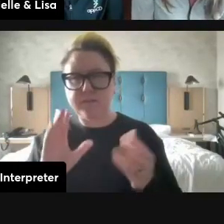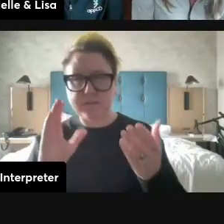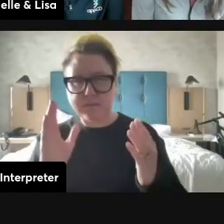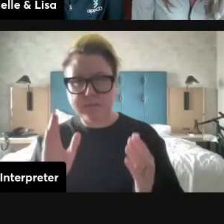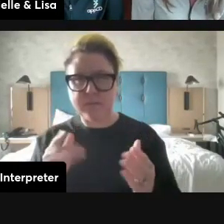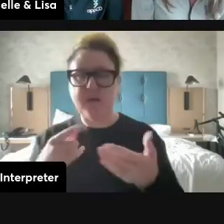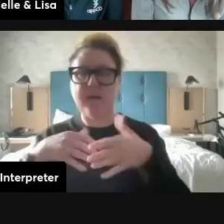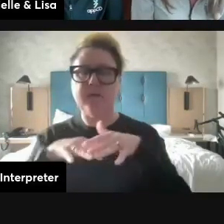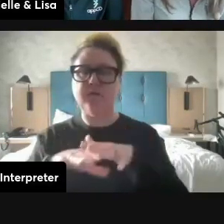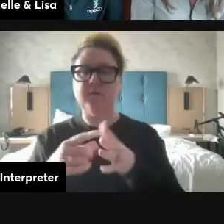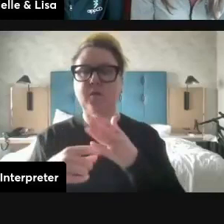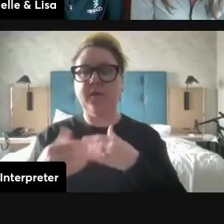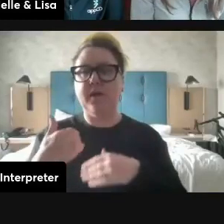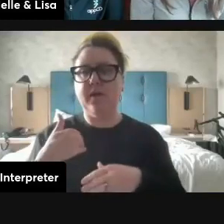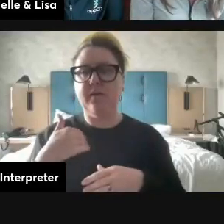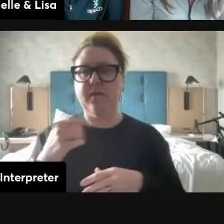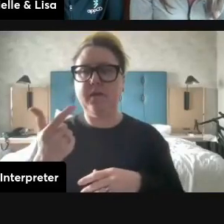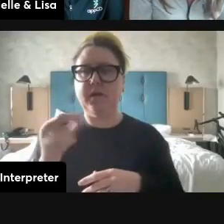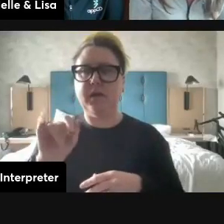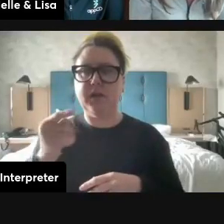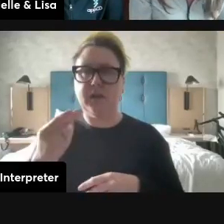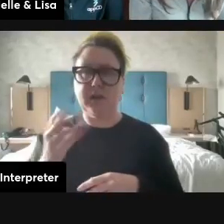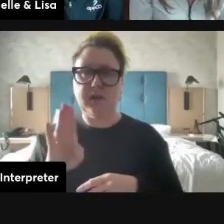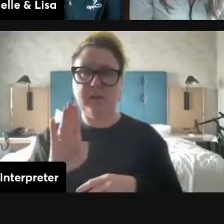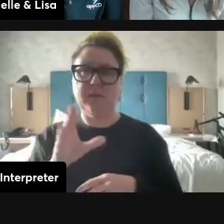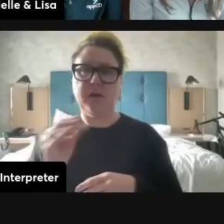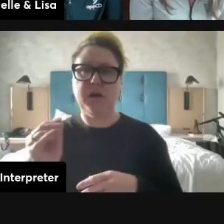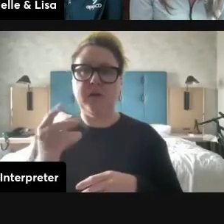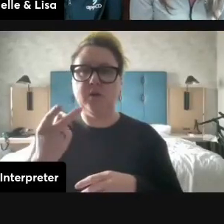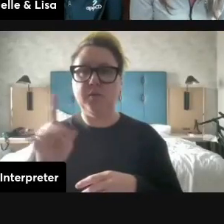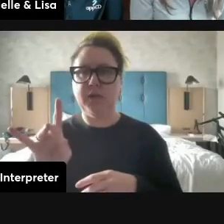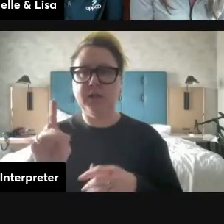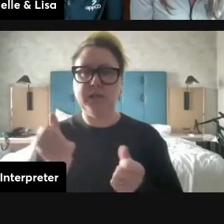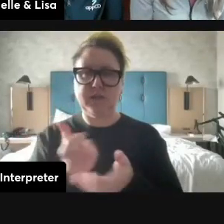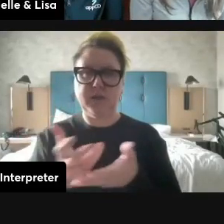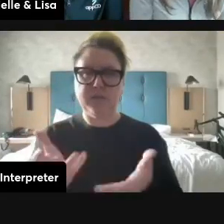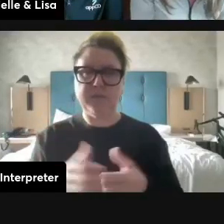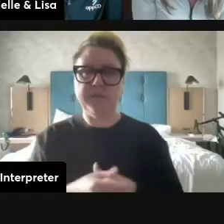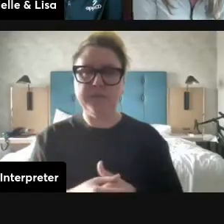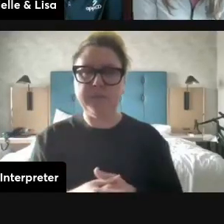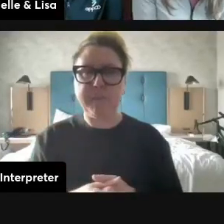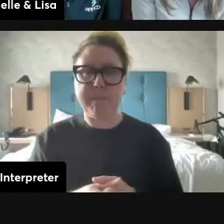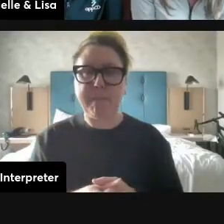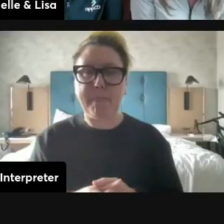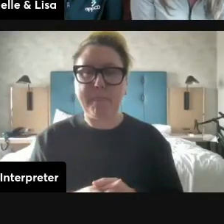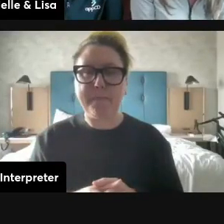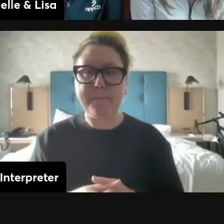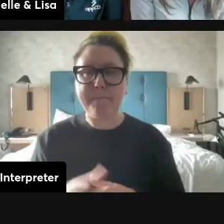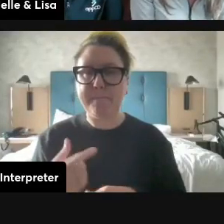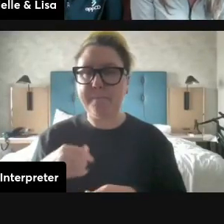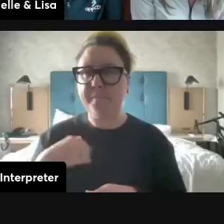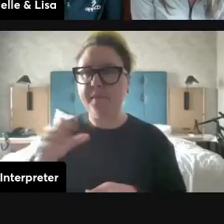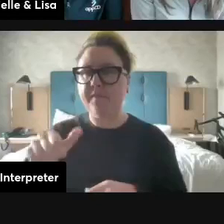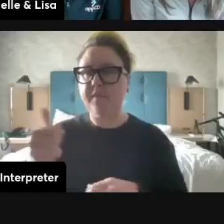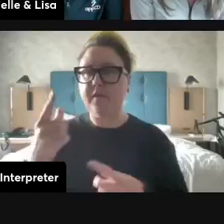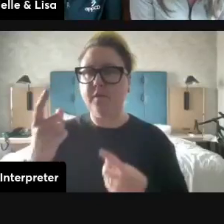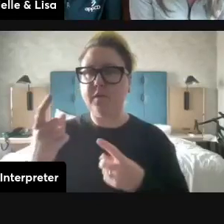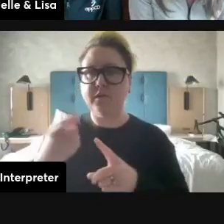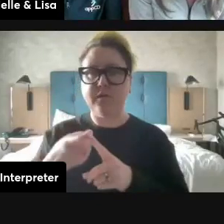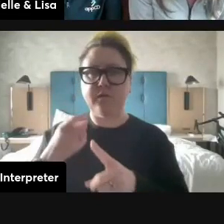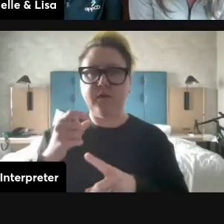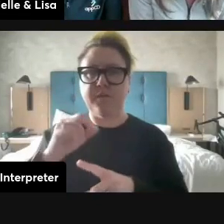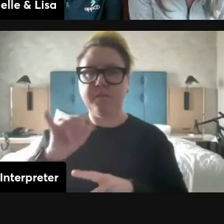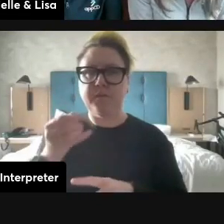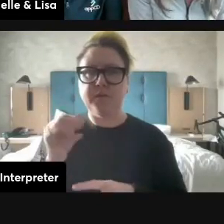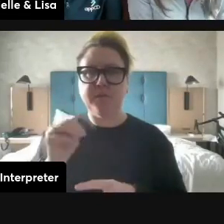we had in GitHub and Kubernetes and so on. Okay. We have another question from Jim, who said,